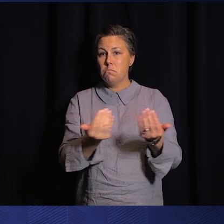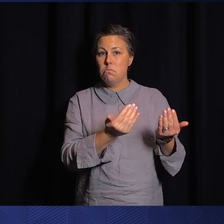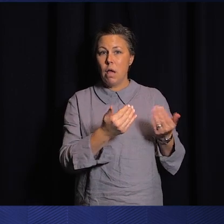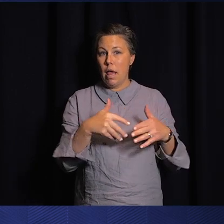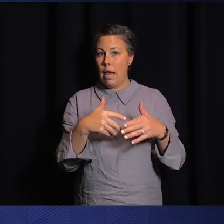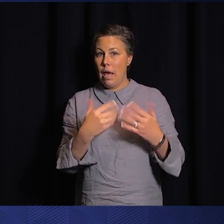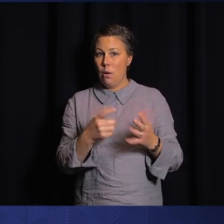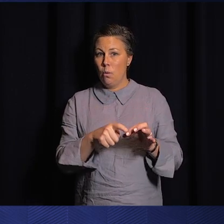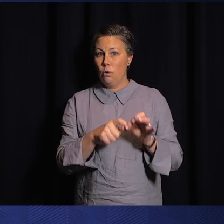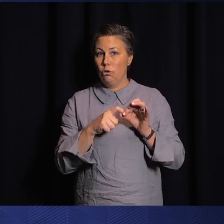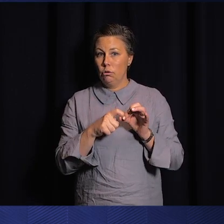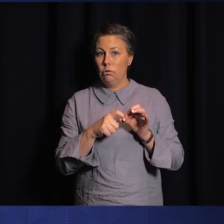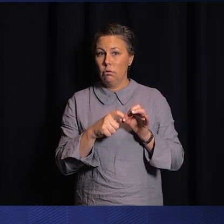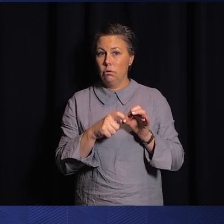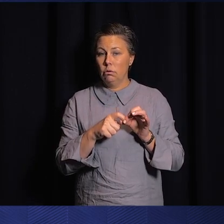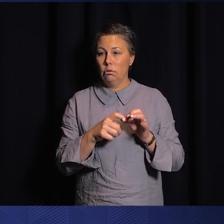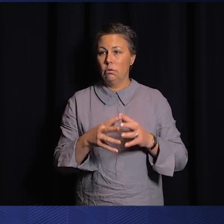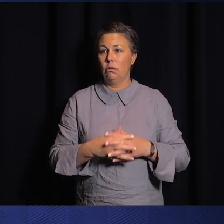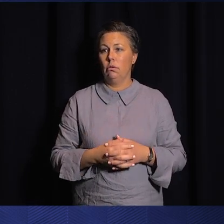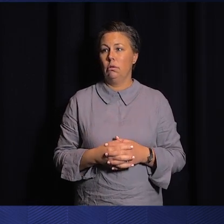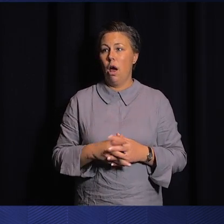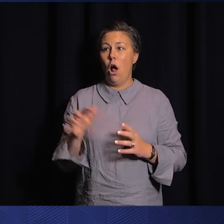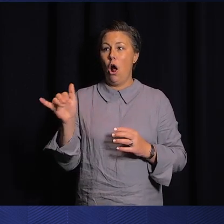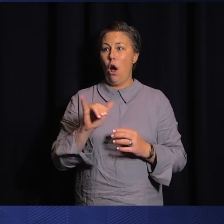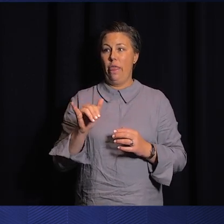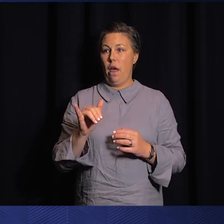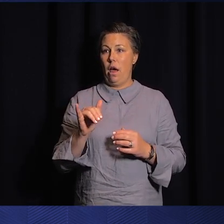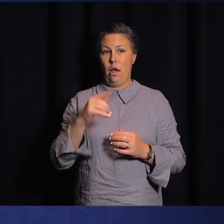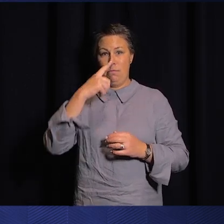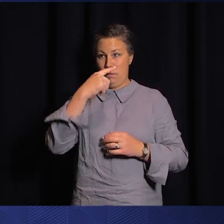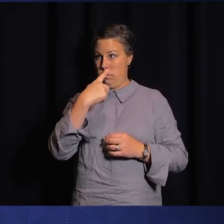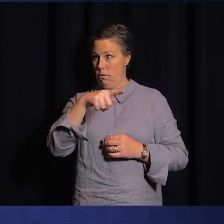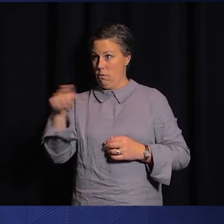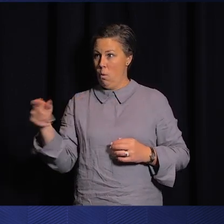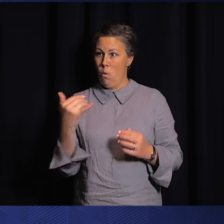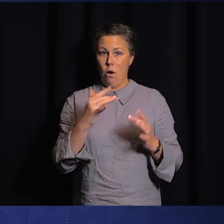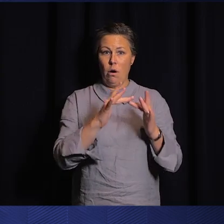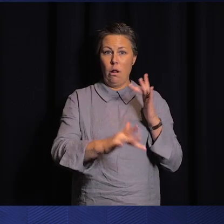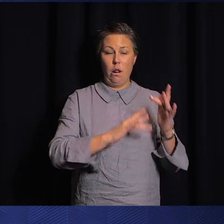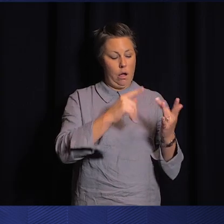invite members of the audience here or online to pose questions.